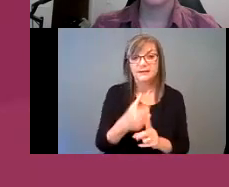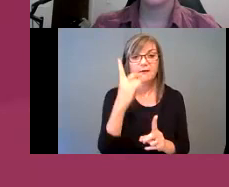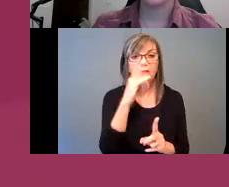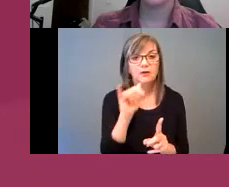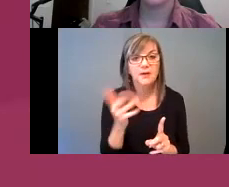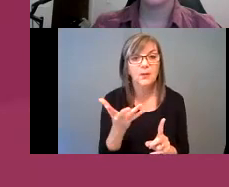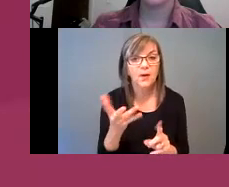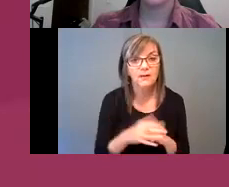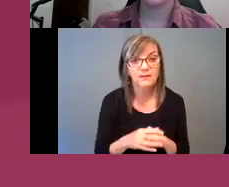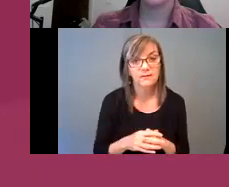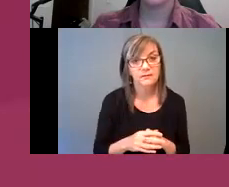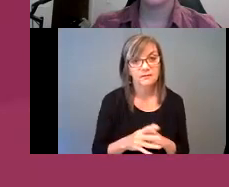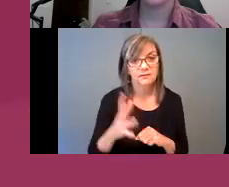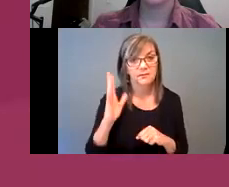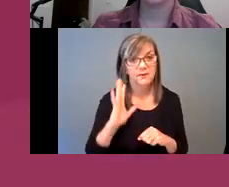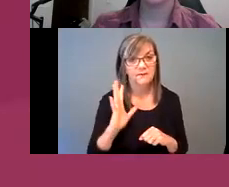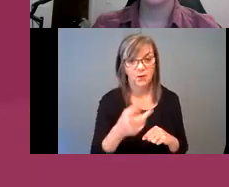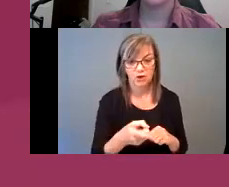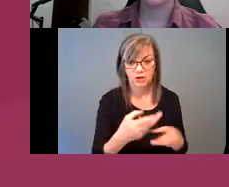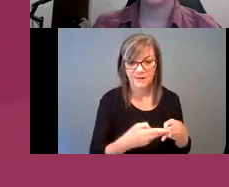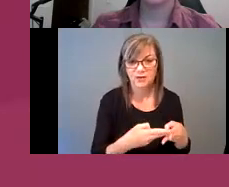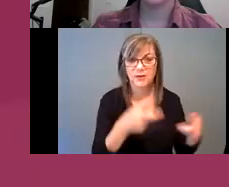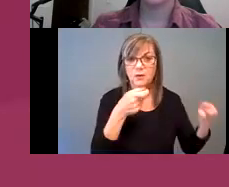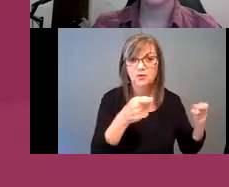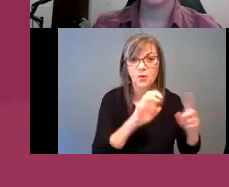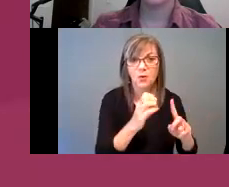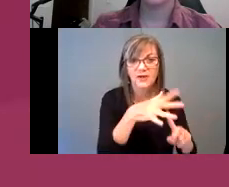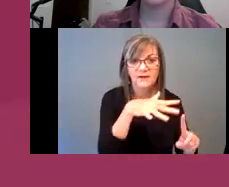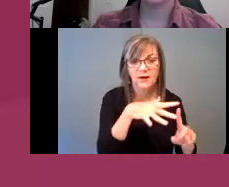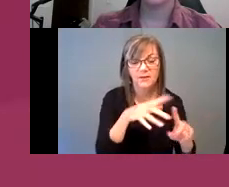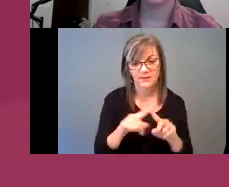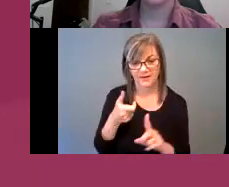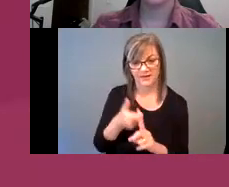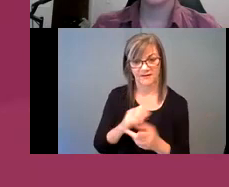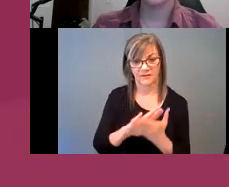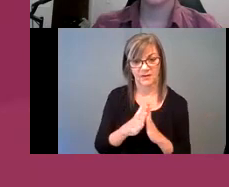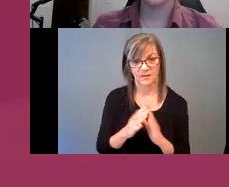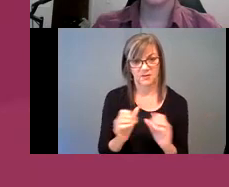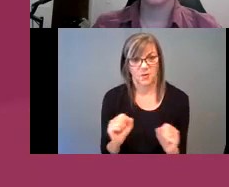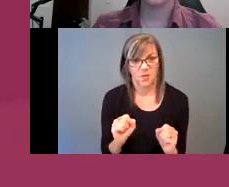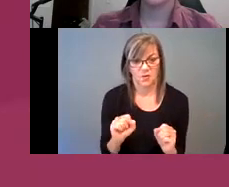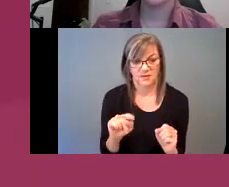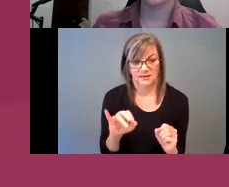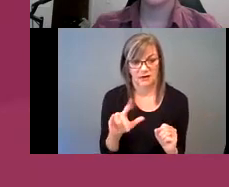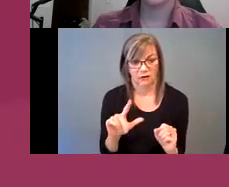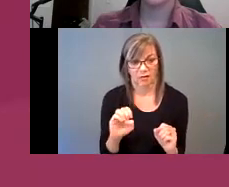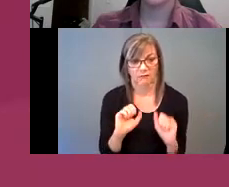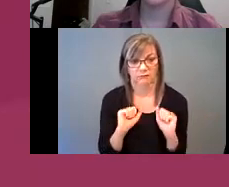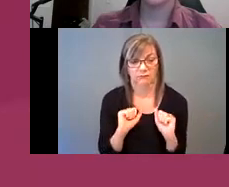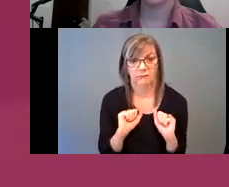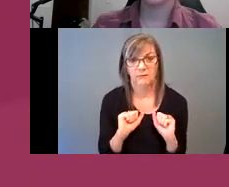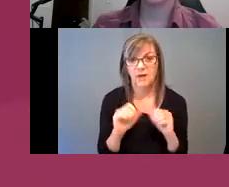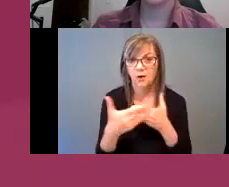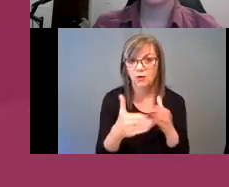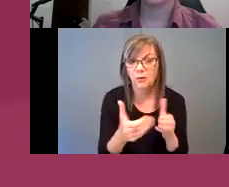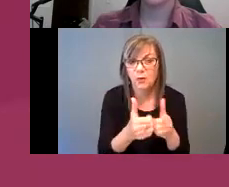talking about, it needs to be a controlled environment. Sometimes people think of it being very sterile. And as Meggie was mentioning before too, like a room that has no windows,